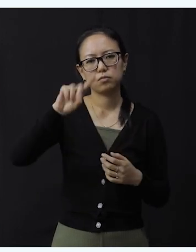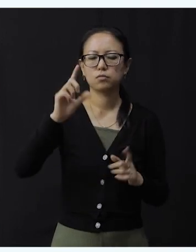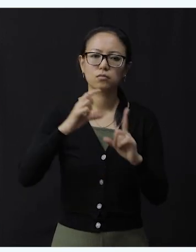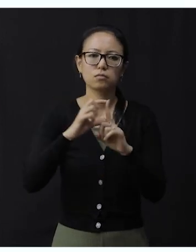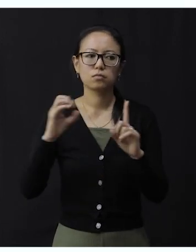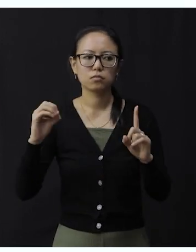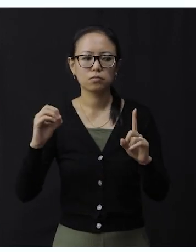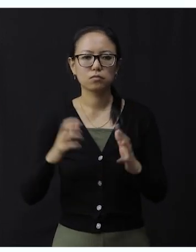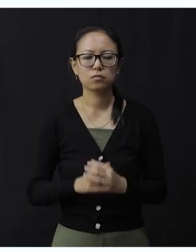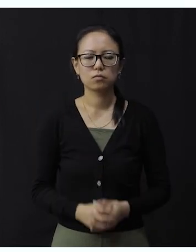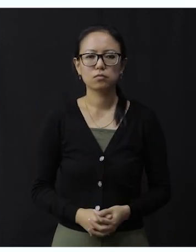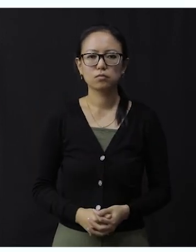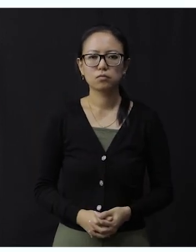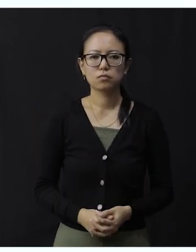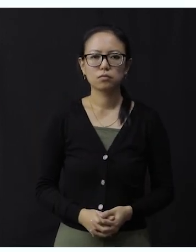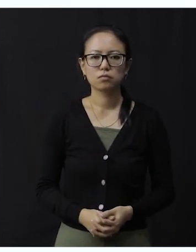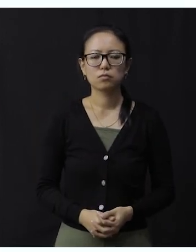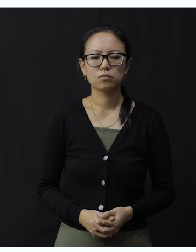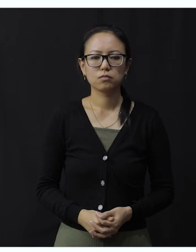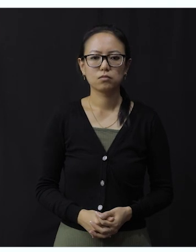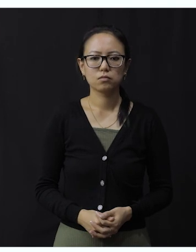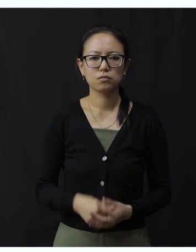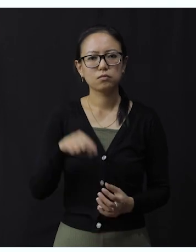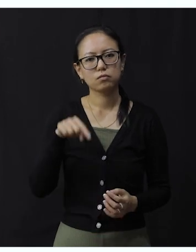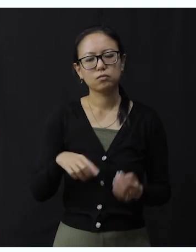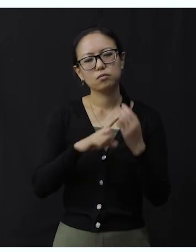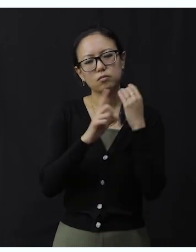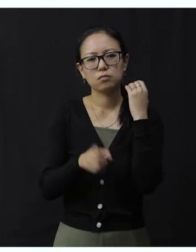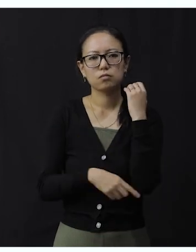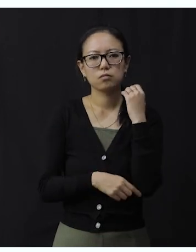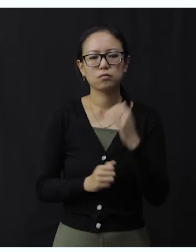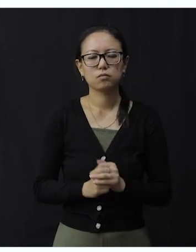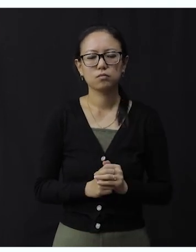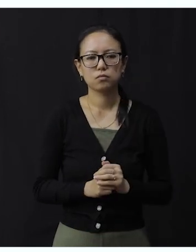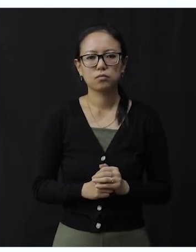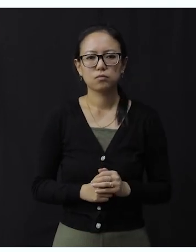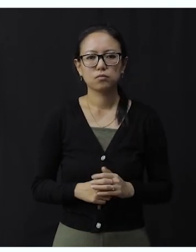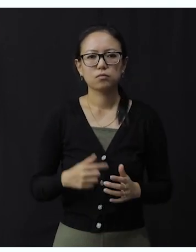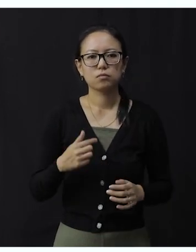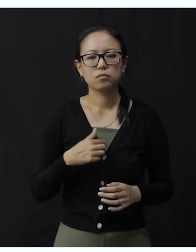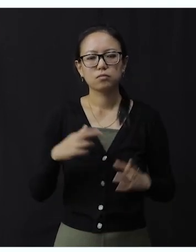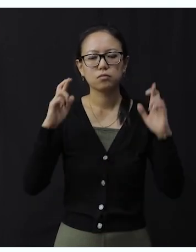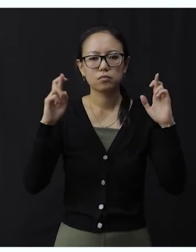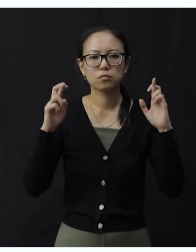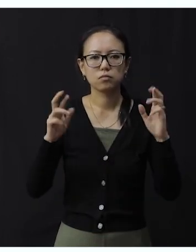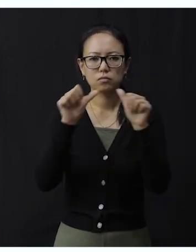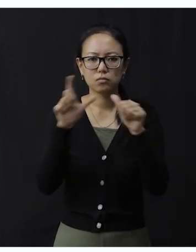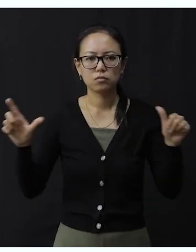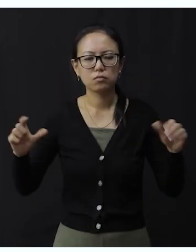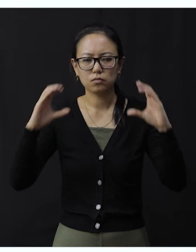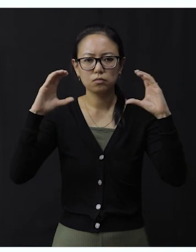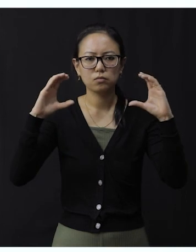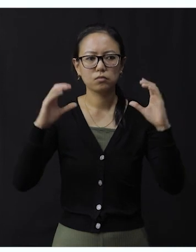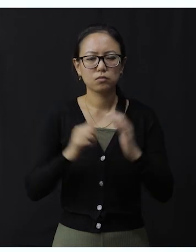hope. So students, we have come to the end of the discussions, and I hope you all are clear with what we have